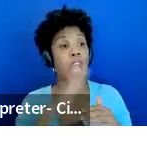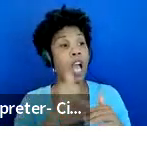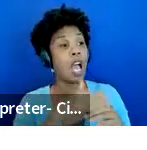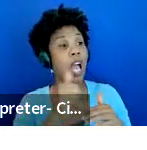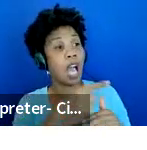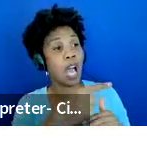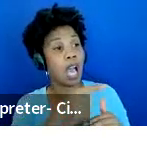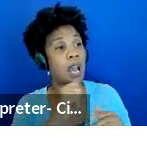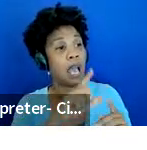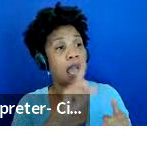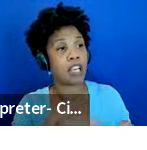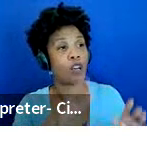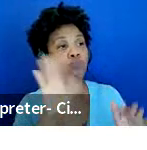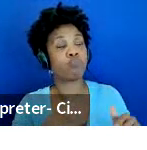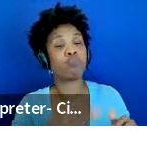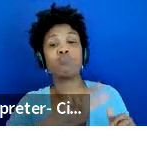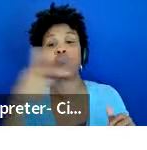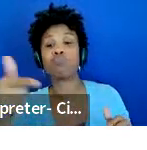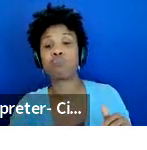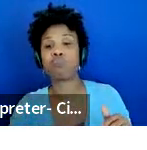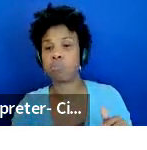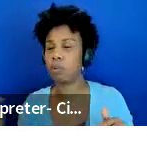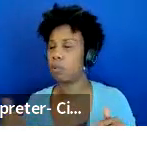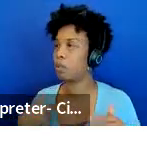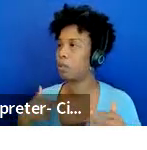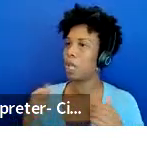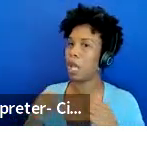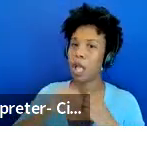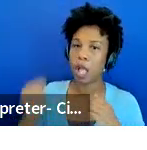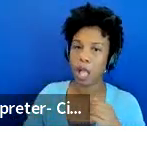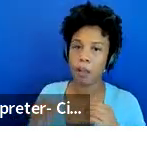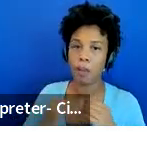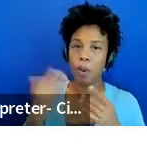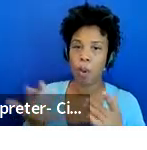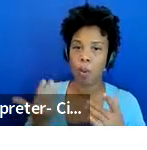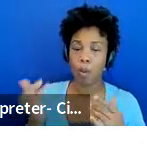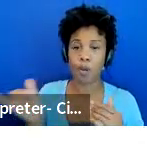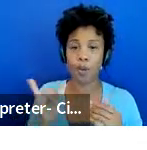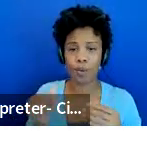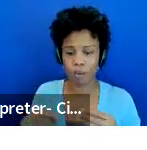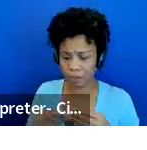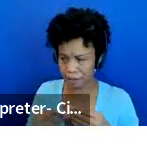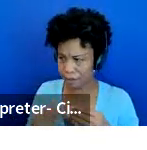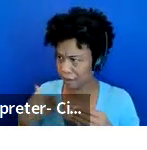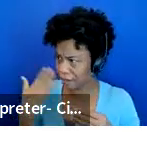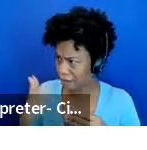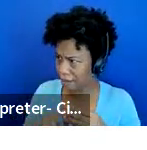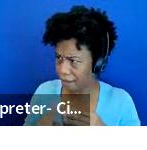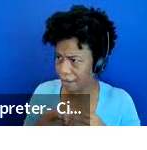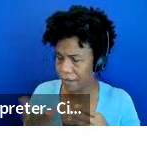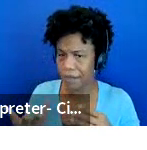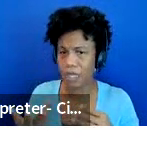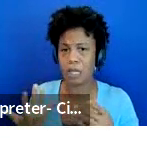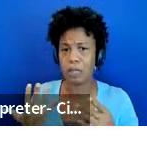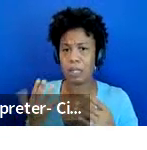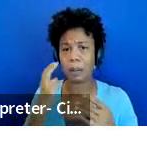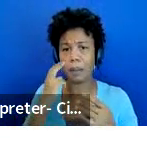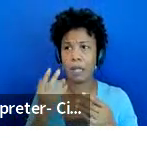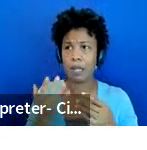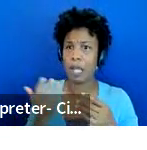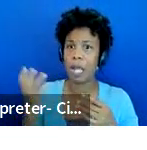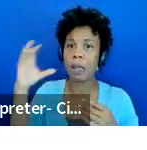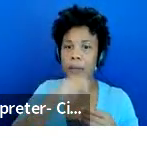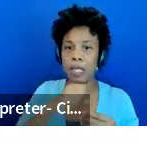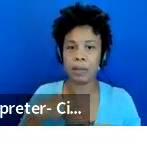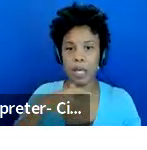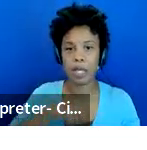already long to wait. It's your turn at the healthcare center or healthcare facility, and with them missing your turn, that wait